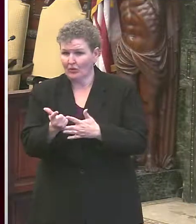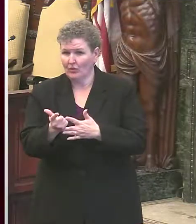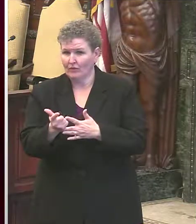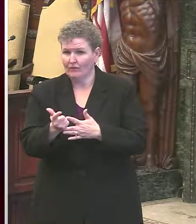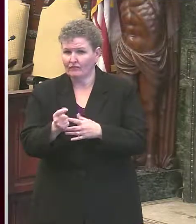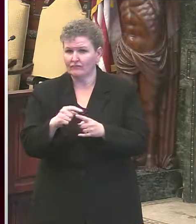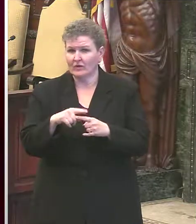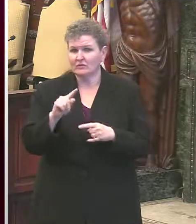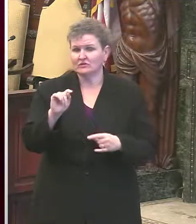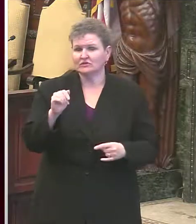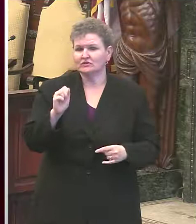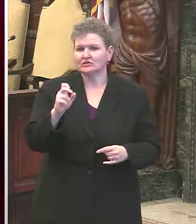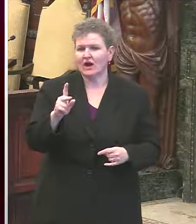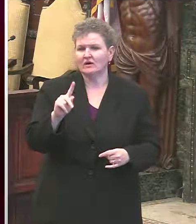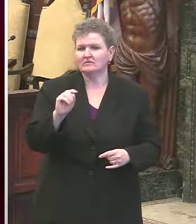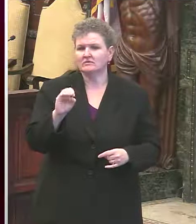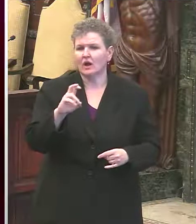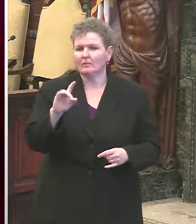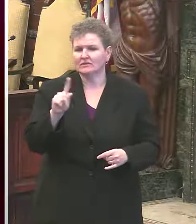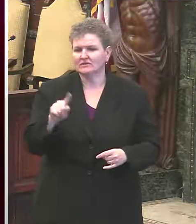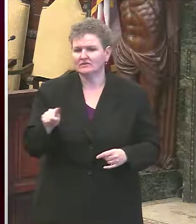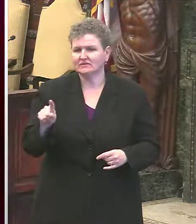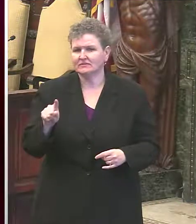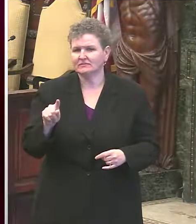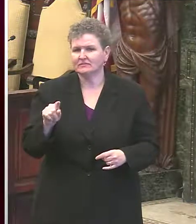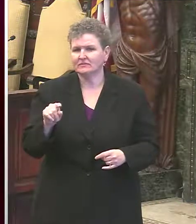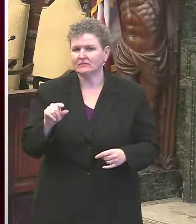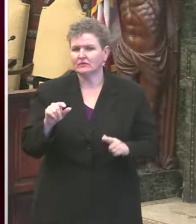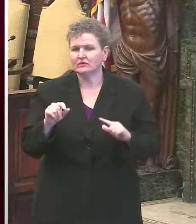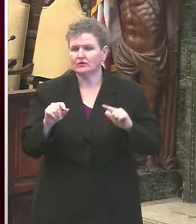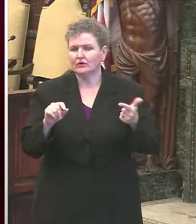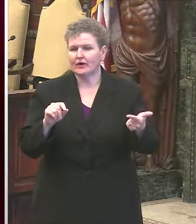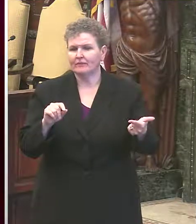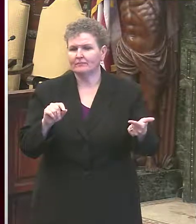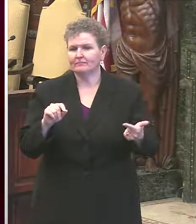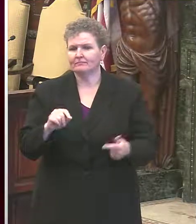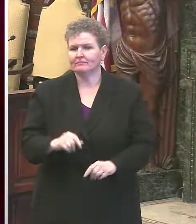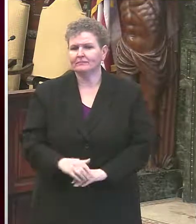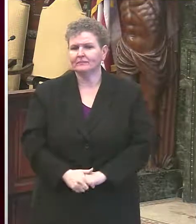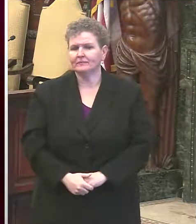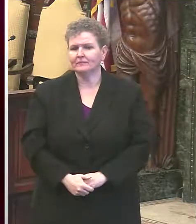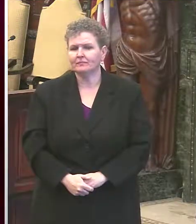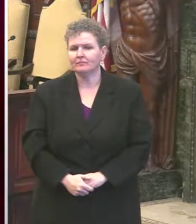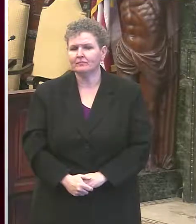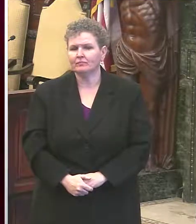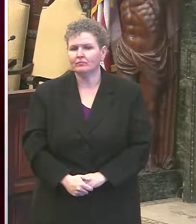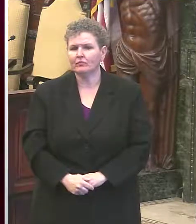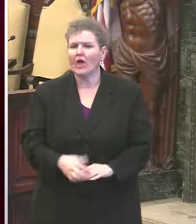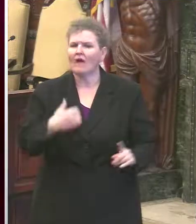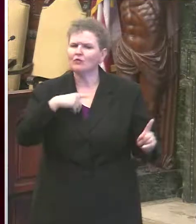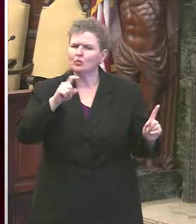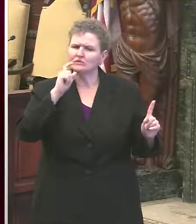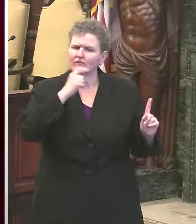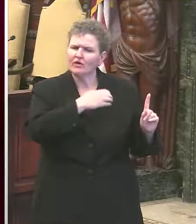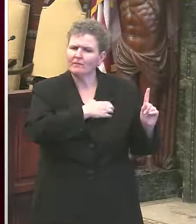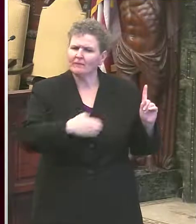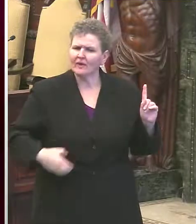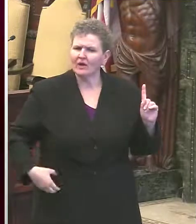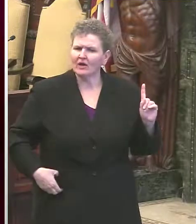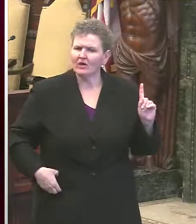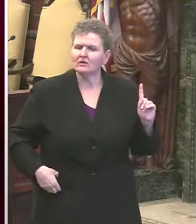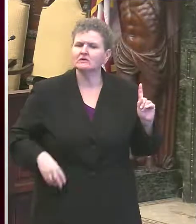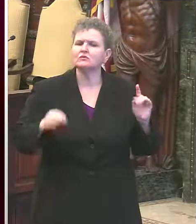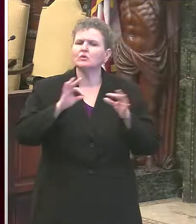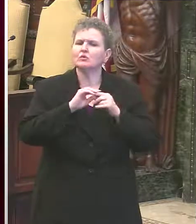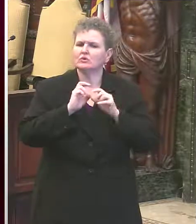at the Metro. Jack, if you want to go ahead and unmute. Yes, thank you. This is for Mayor Kenny. It's about SEPTA. Do you think SEPTA made the